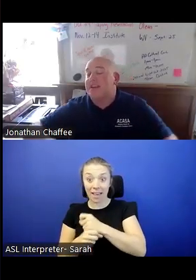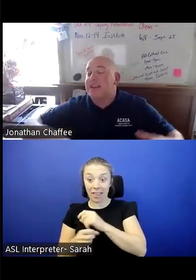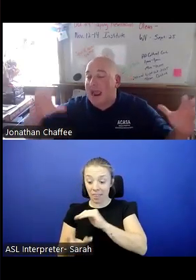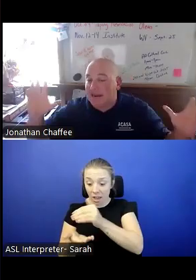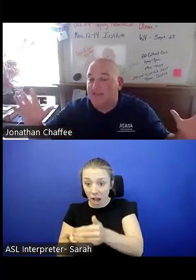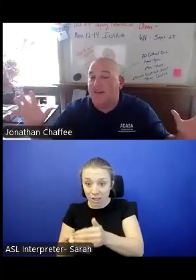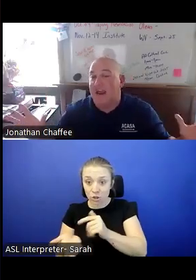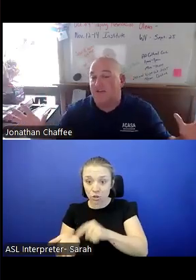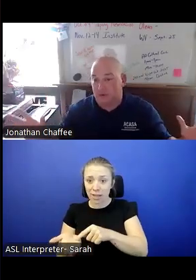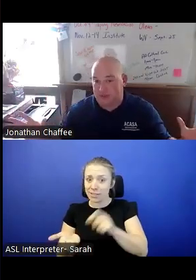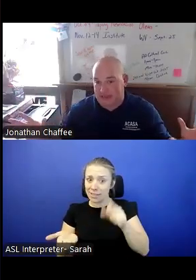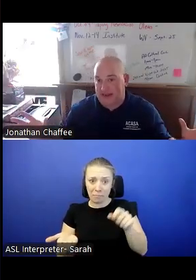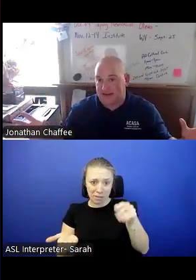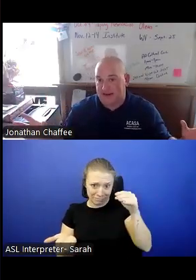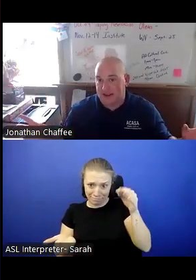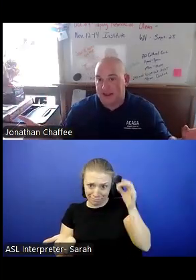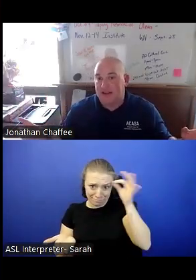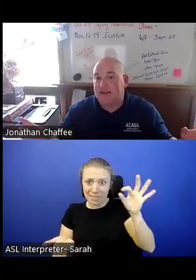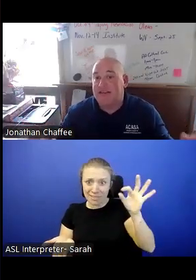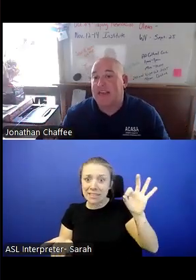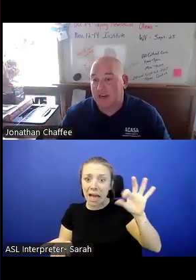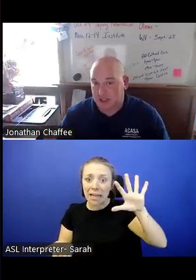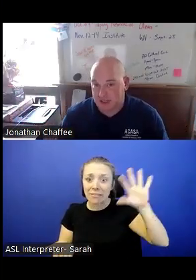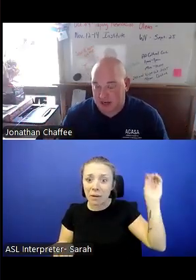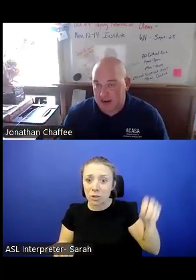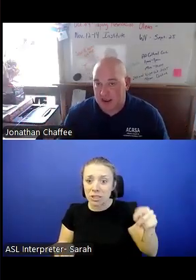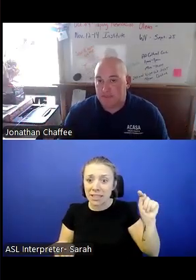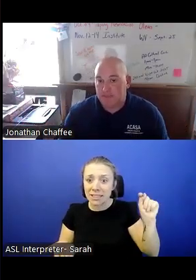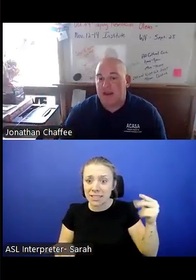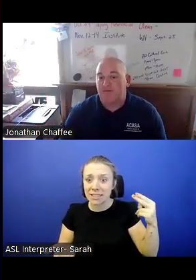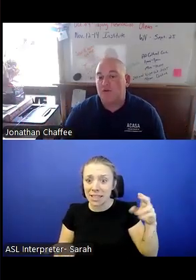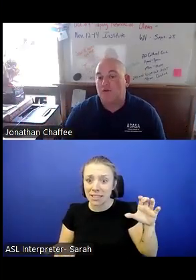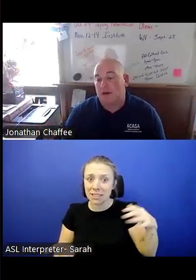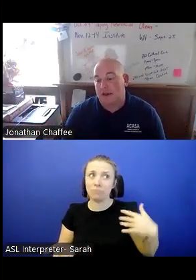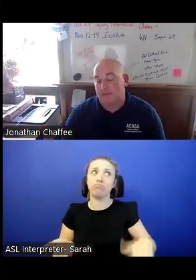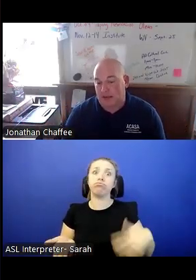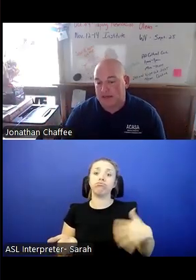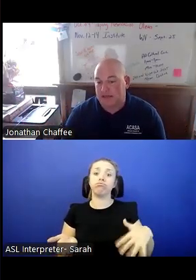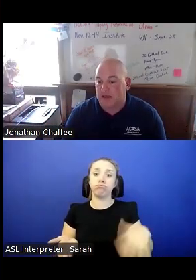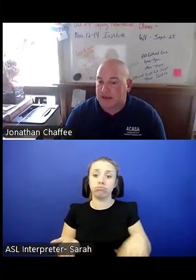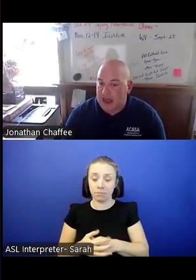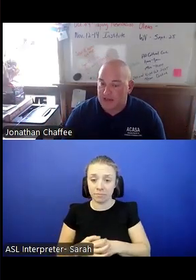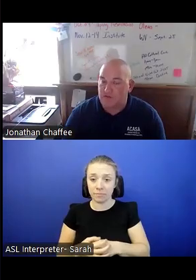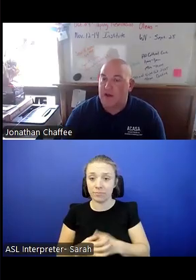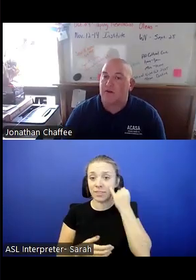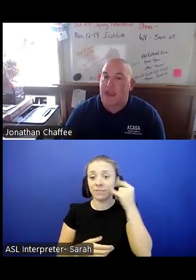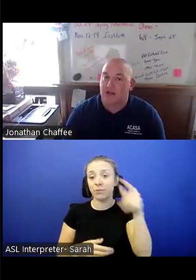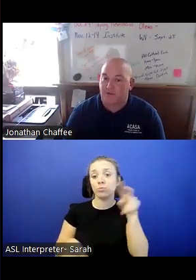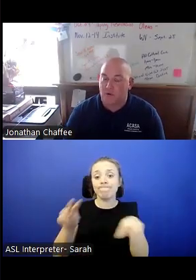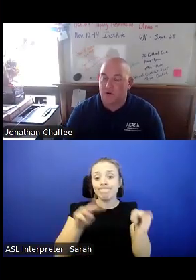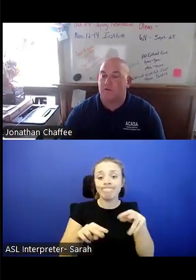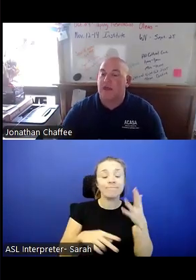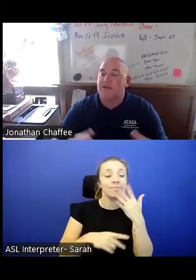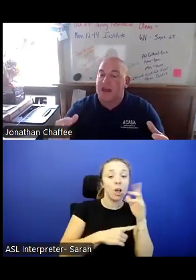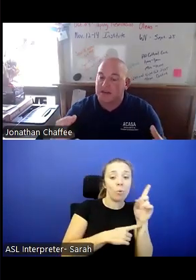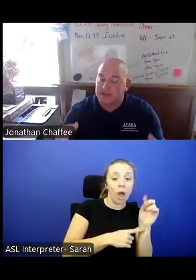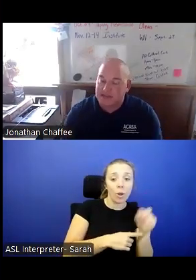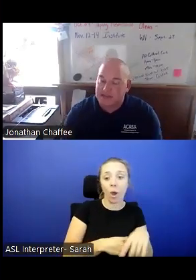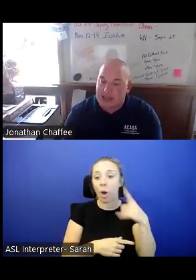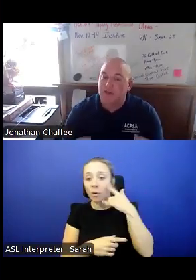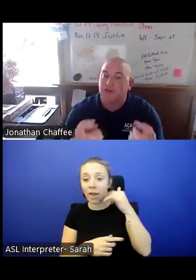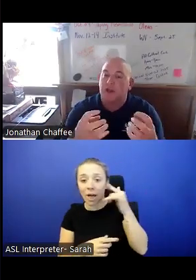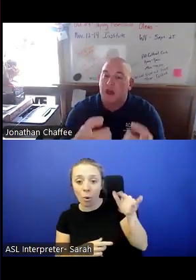up to 95% THC. And if you look at places like Colorado, California, where they've